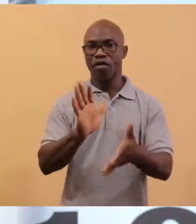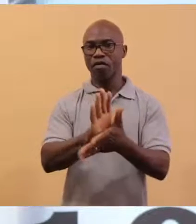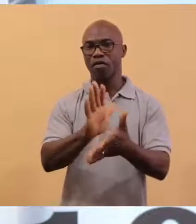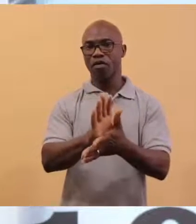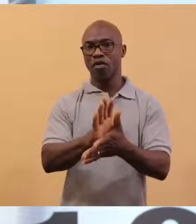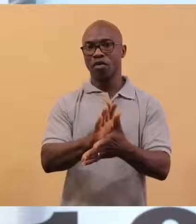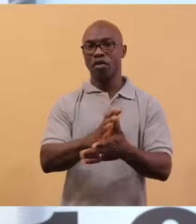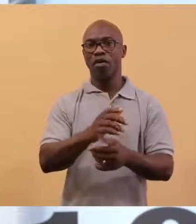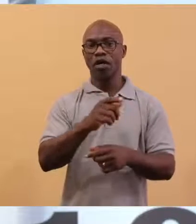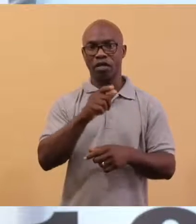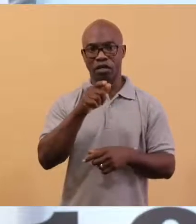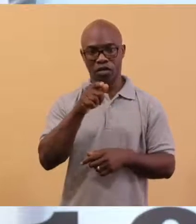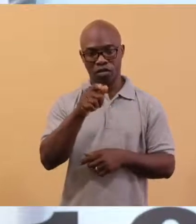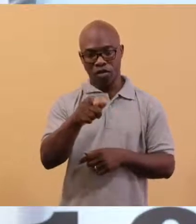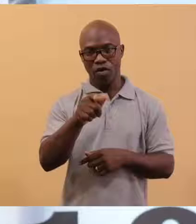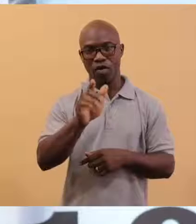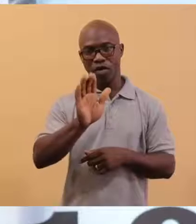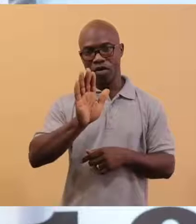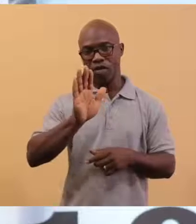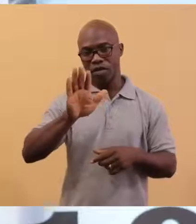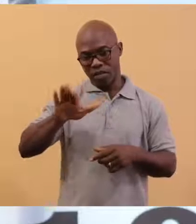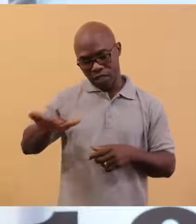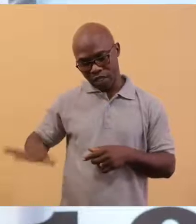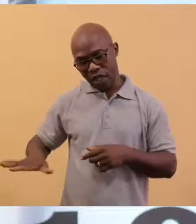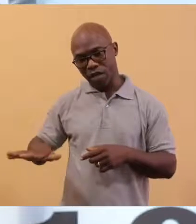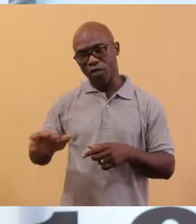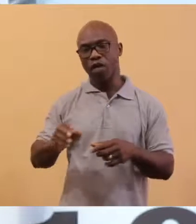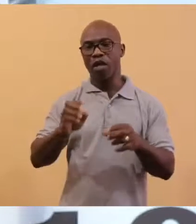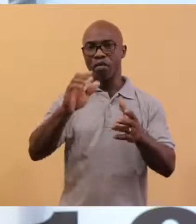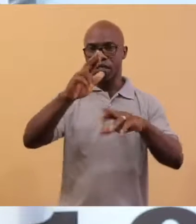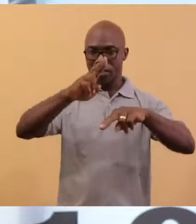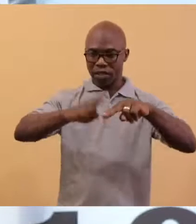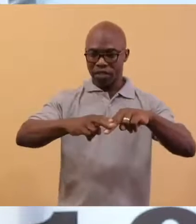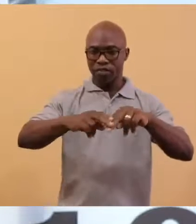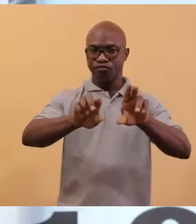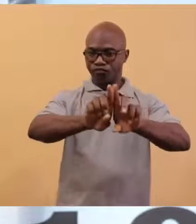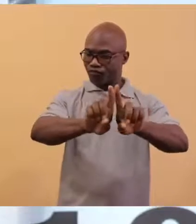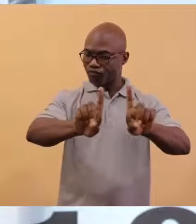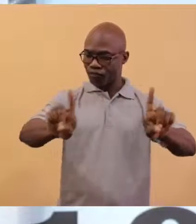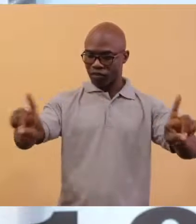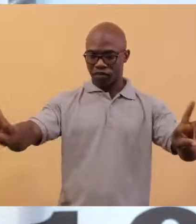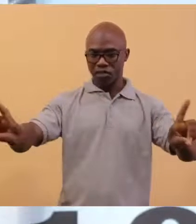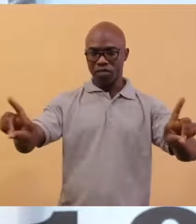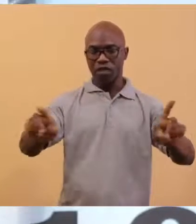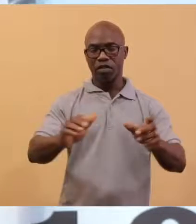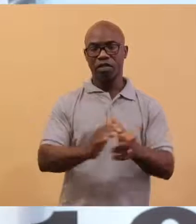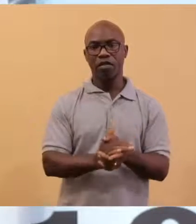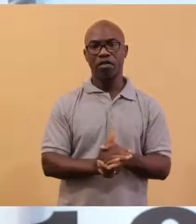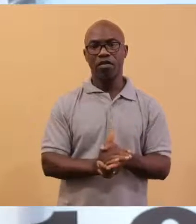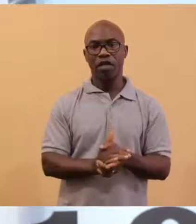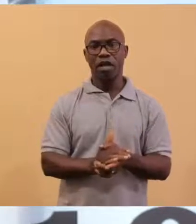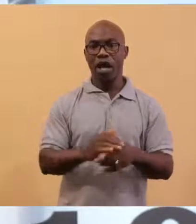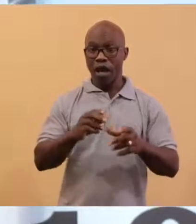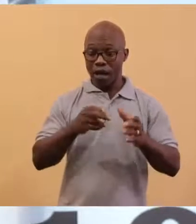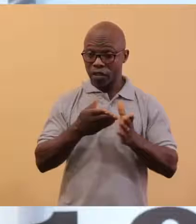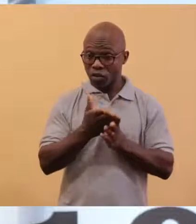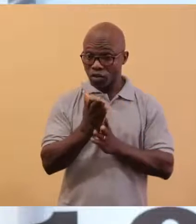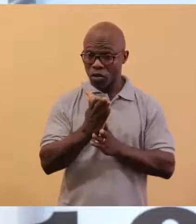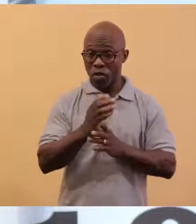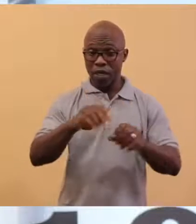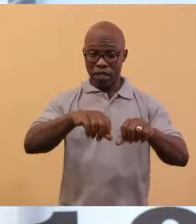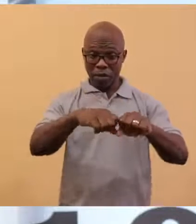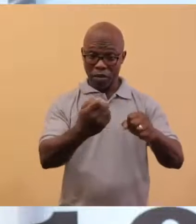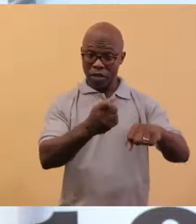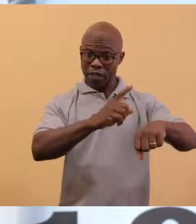That they will be sitting at some distance away from each other, and that during the